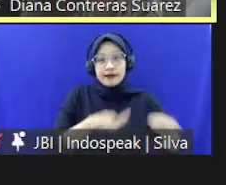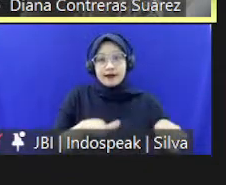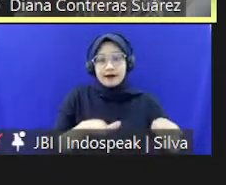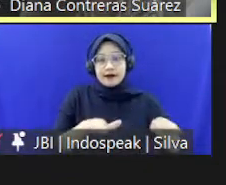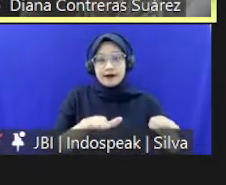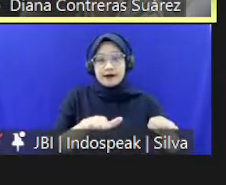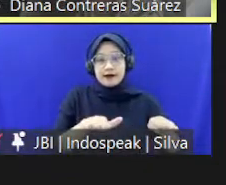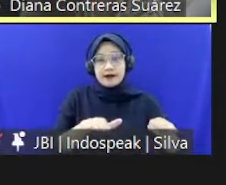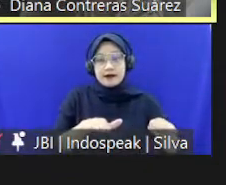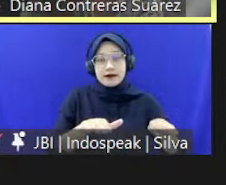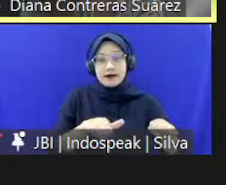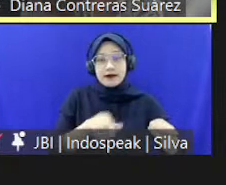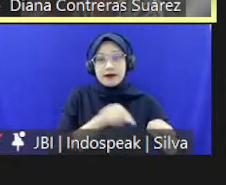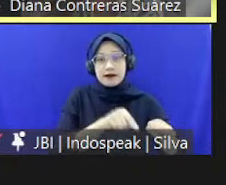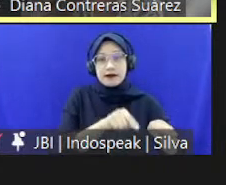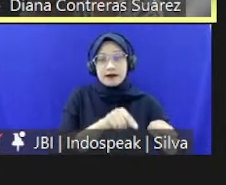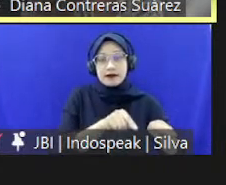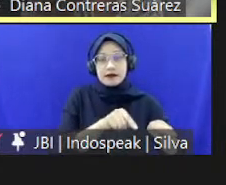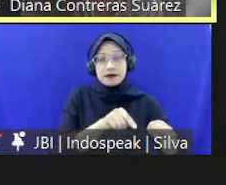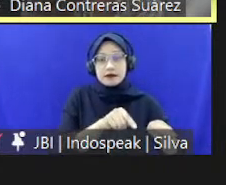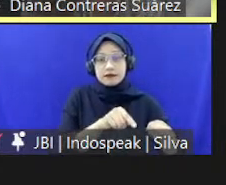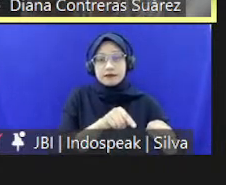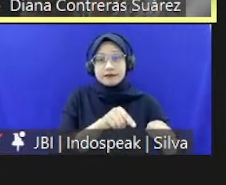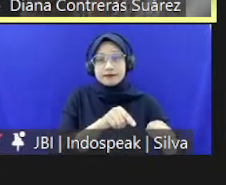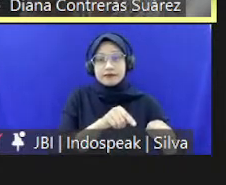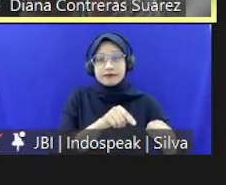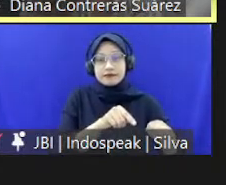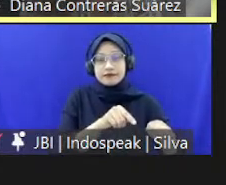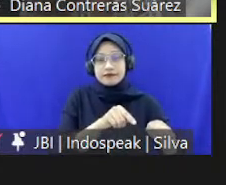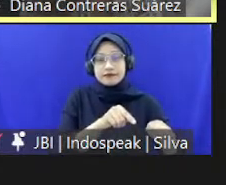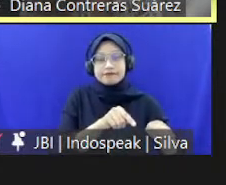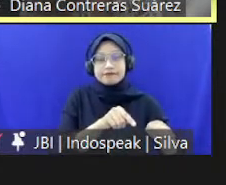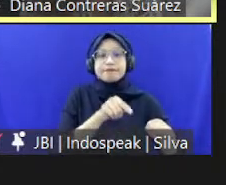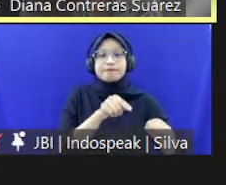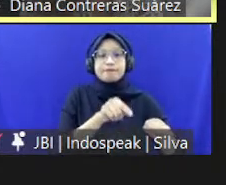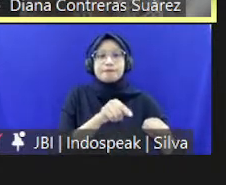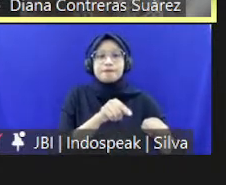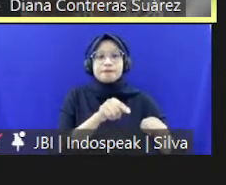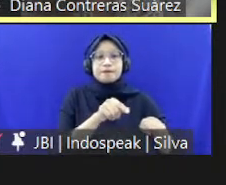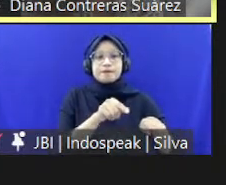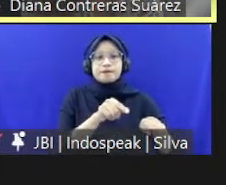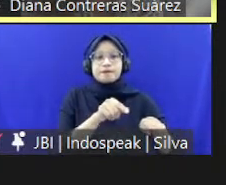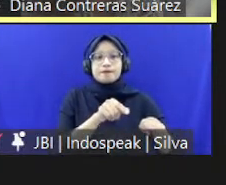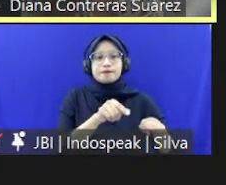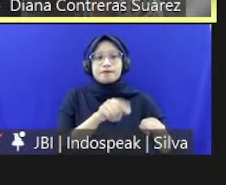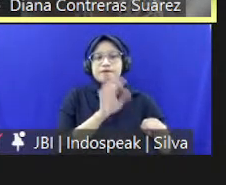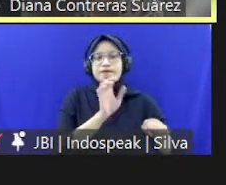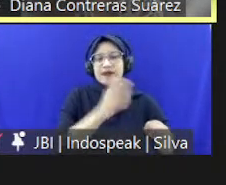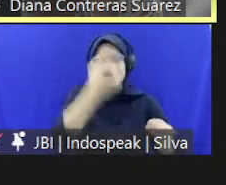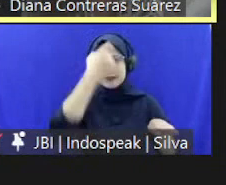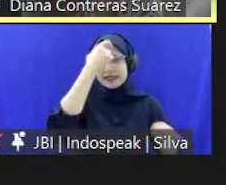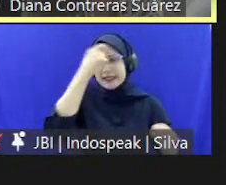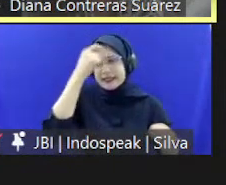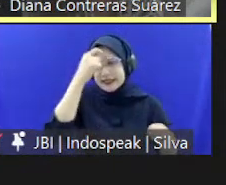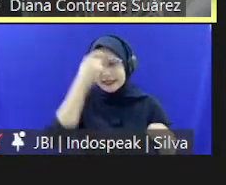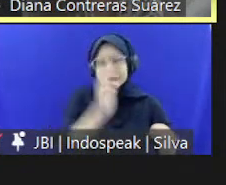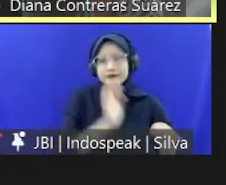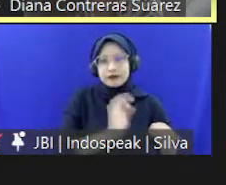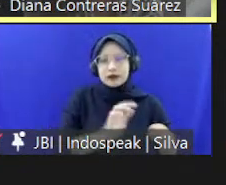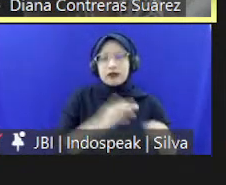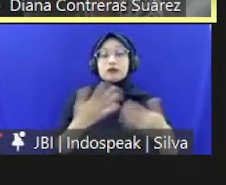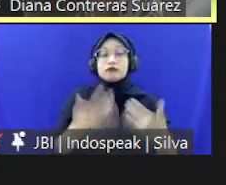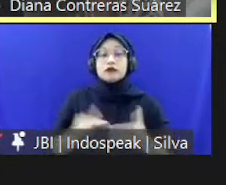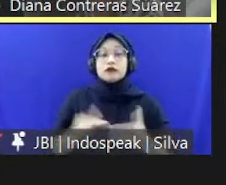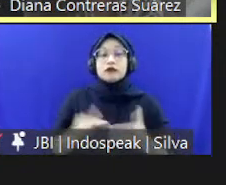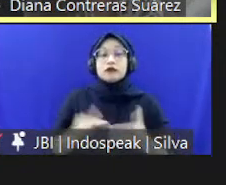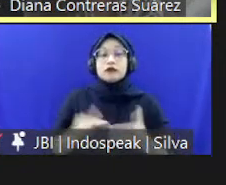children are gonna be more sick, and this decreases as people move into adulthood, and